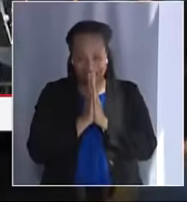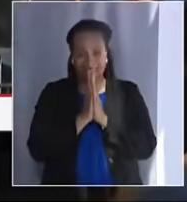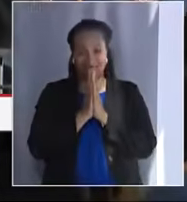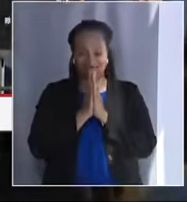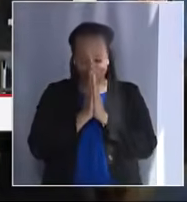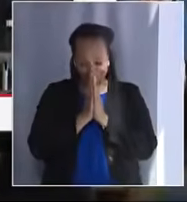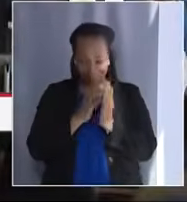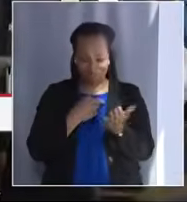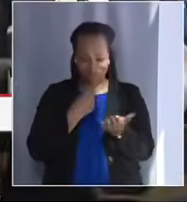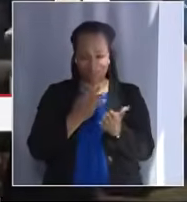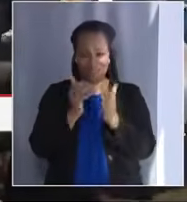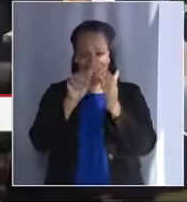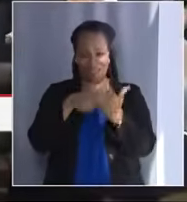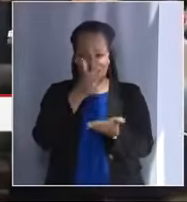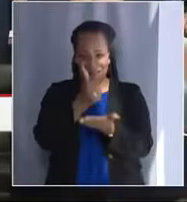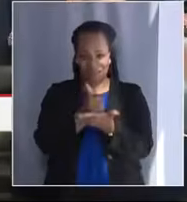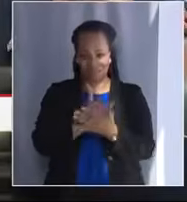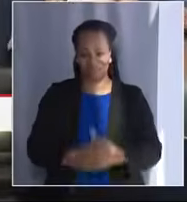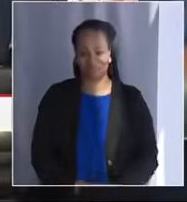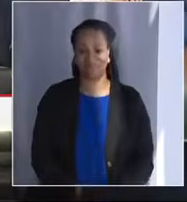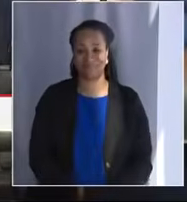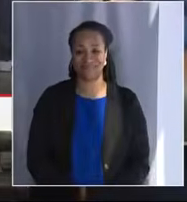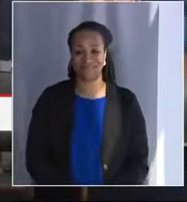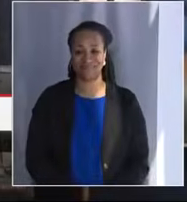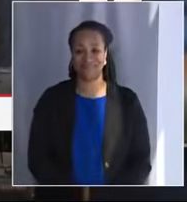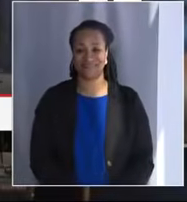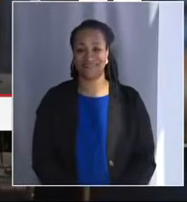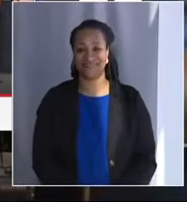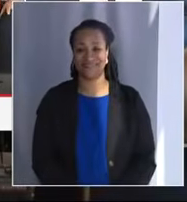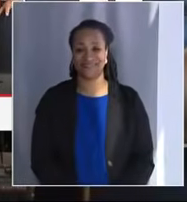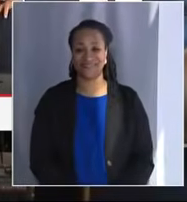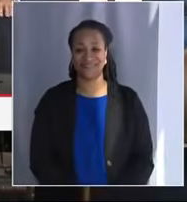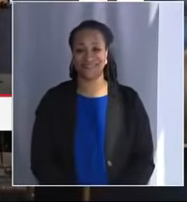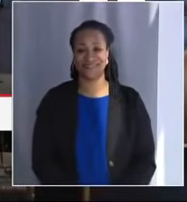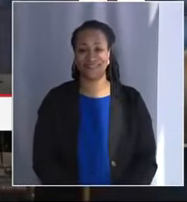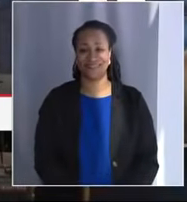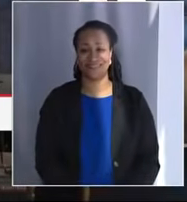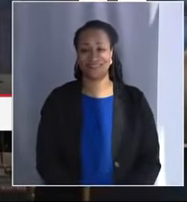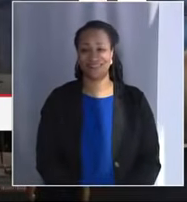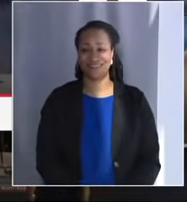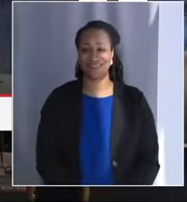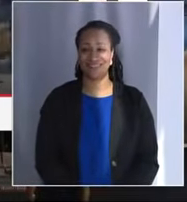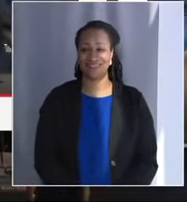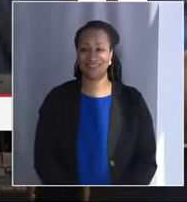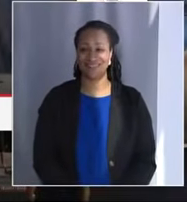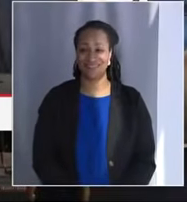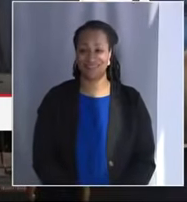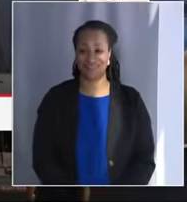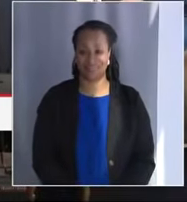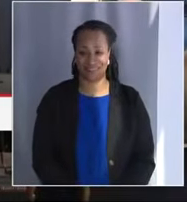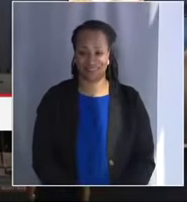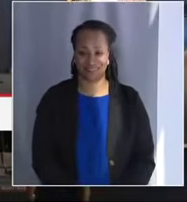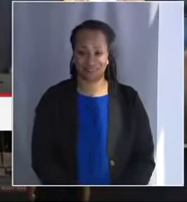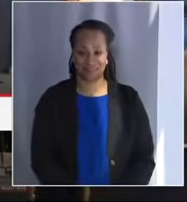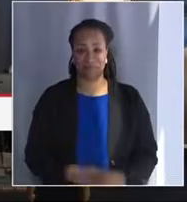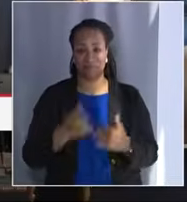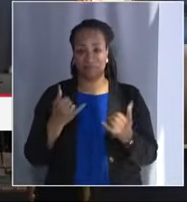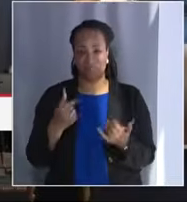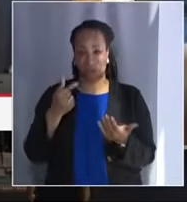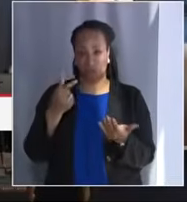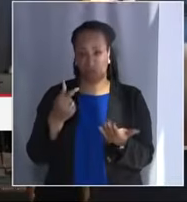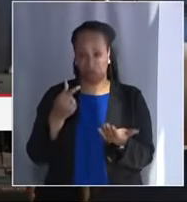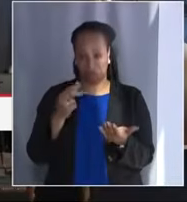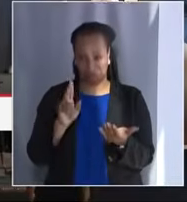Ladies and gentlemen, please welcome Principal Owner of the Washington Nationals, Georgetown Board Member, Georgetown Law Graduate, and Georgetown